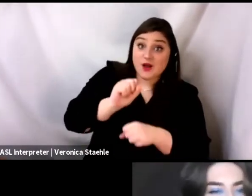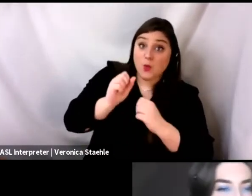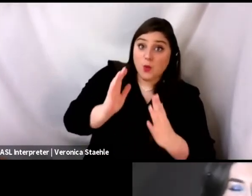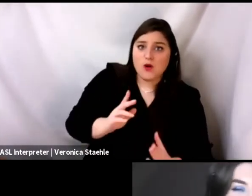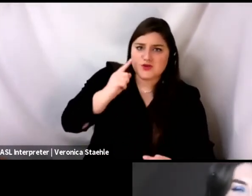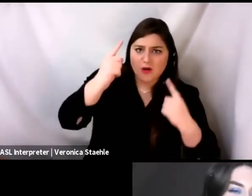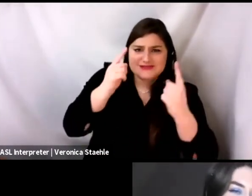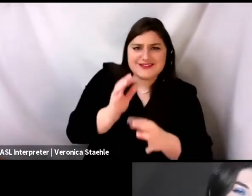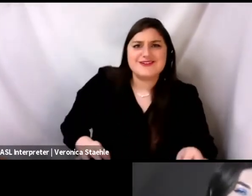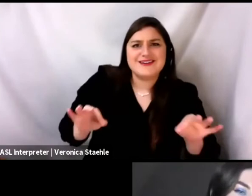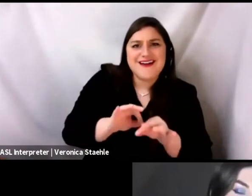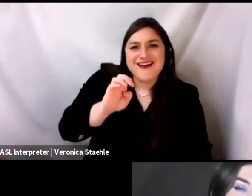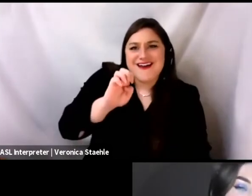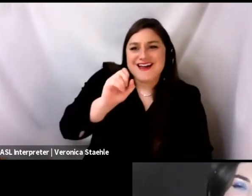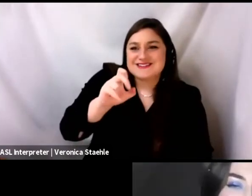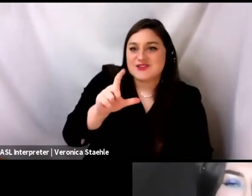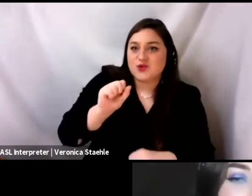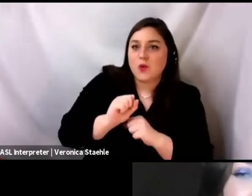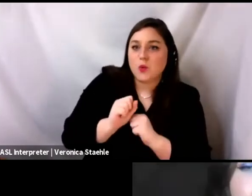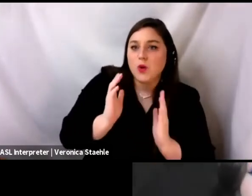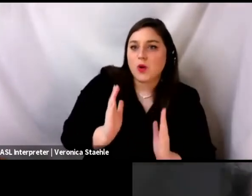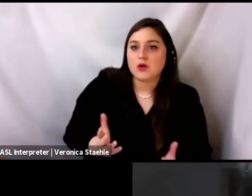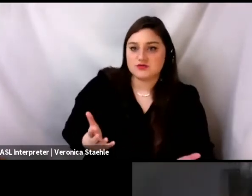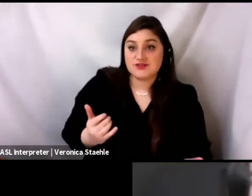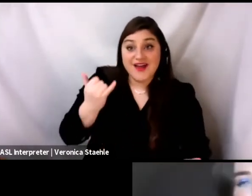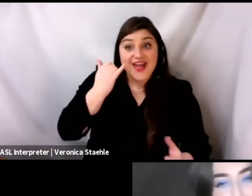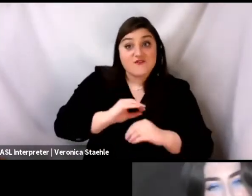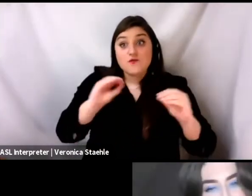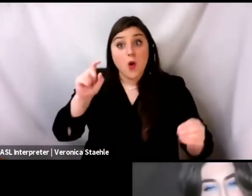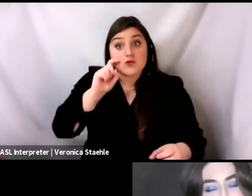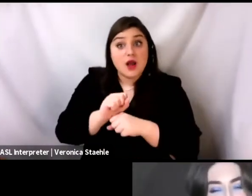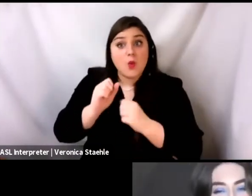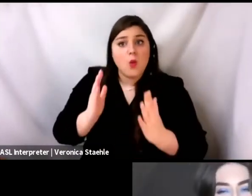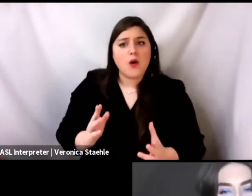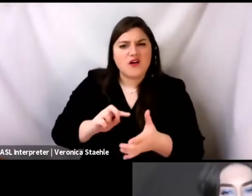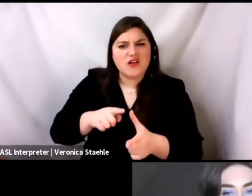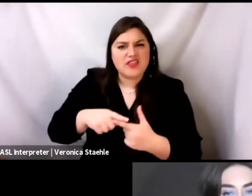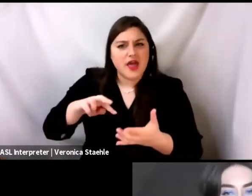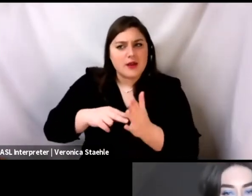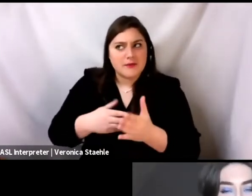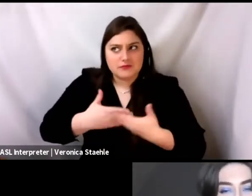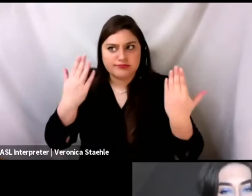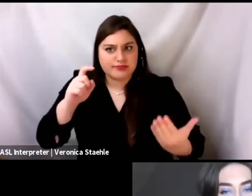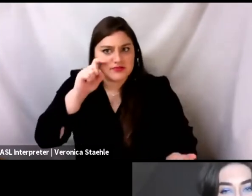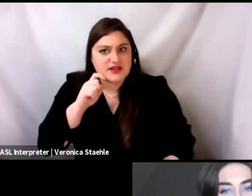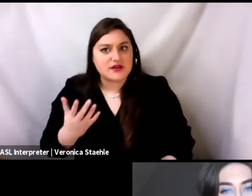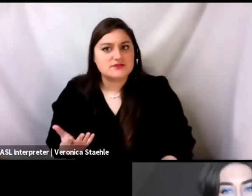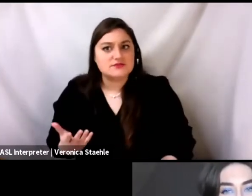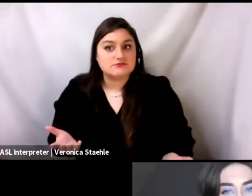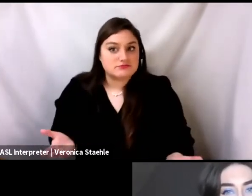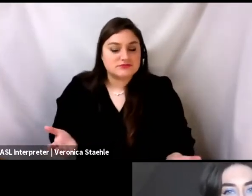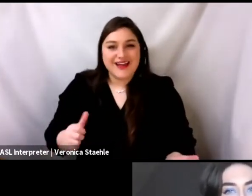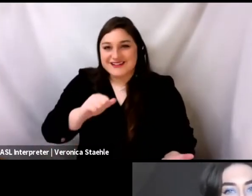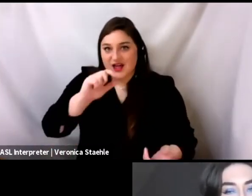like, what would your life be like? It would be very sexless. I think we should really think about that as far as not just